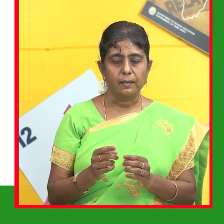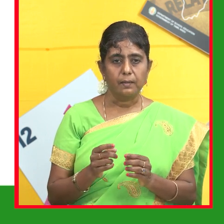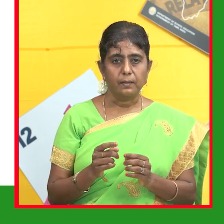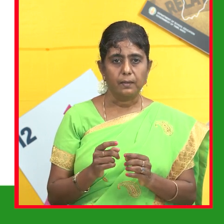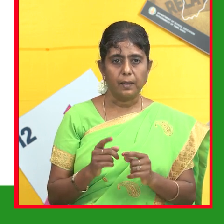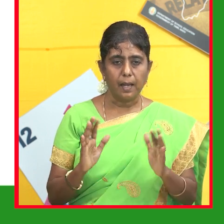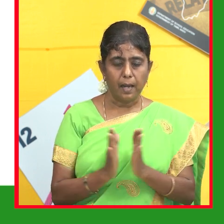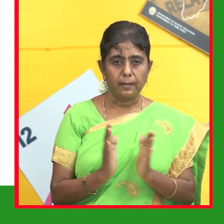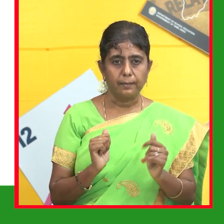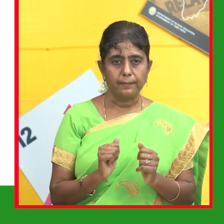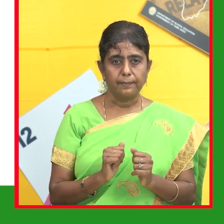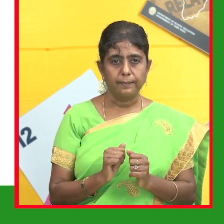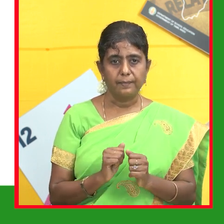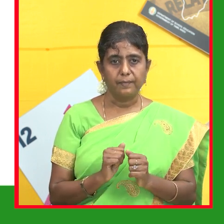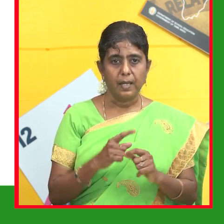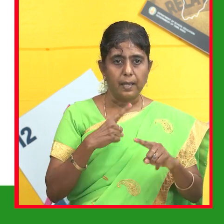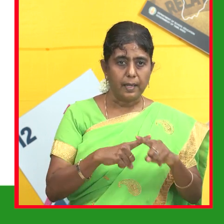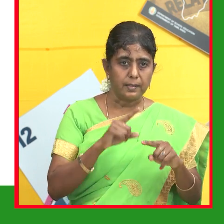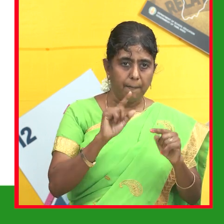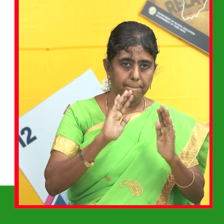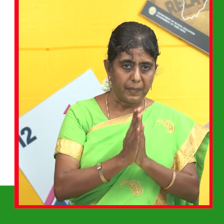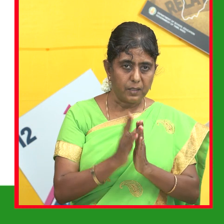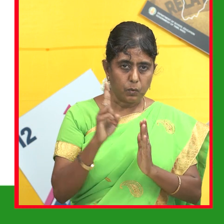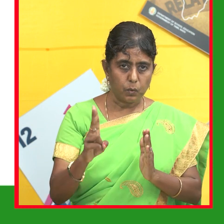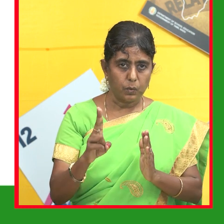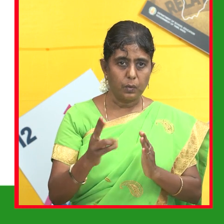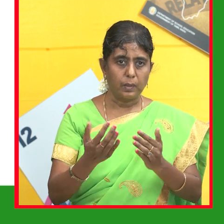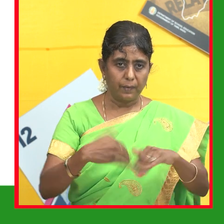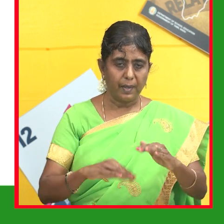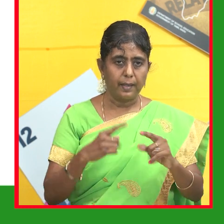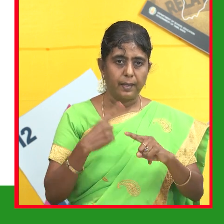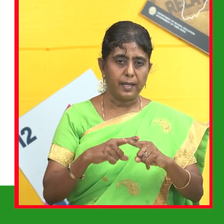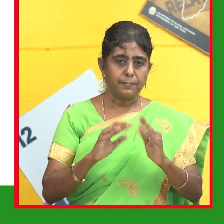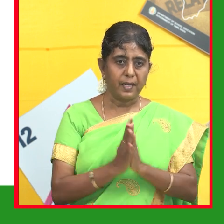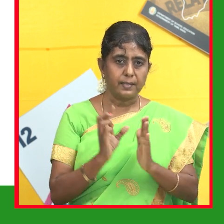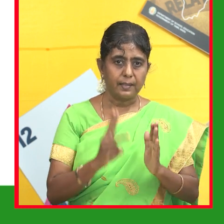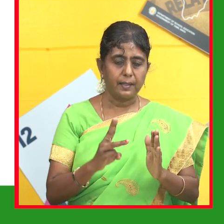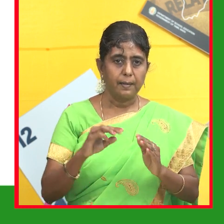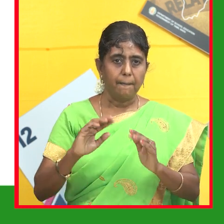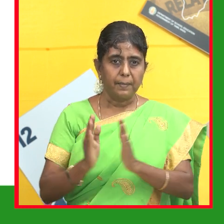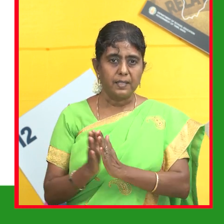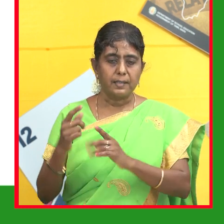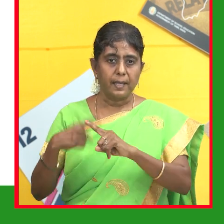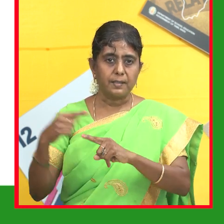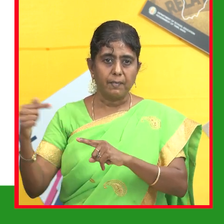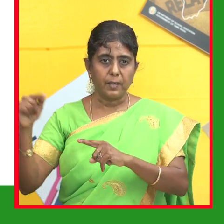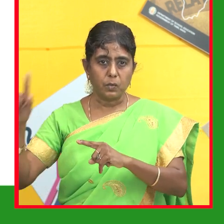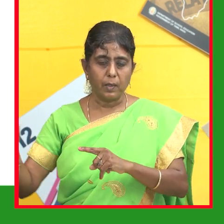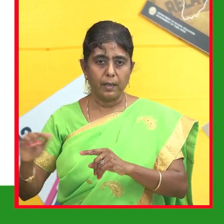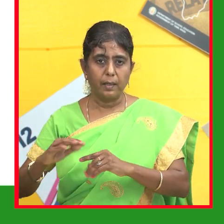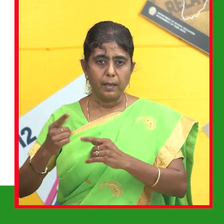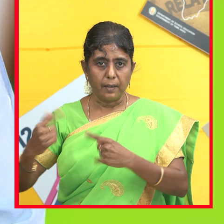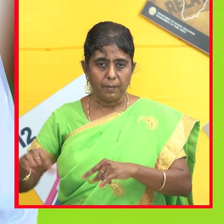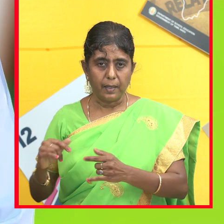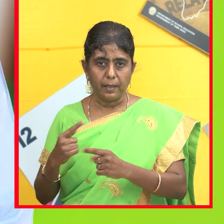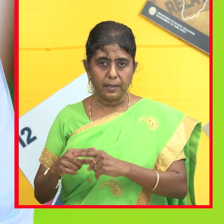you are going to add x plus 2 divided by x plus 3 plus x minus 1 by x minus 2. Both the denominators are different